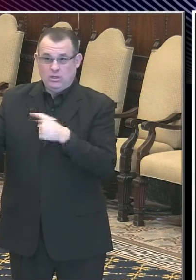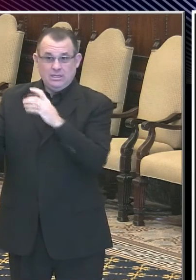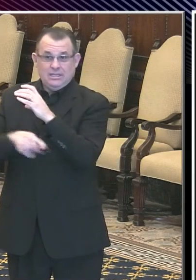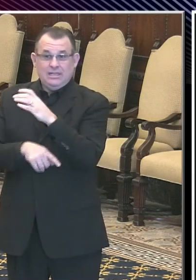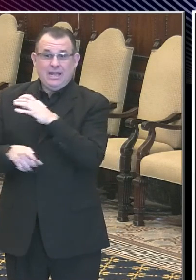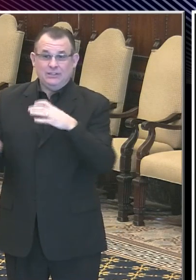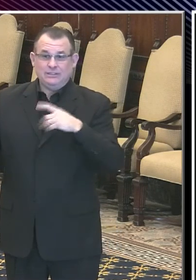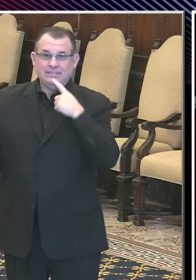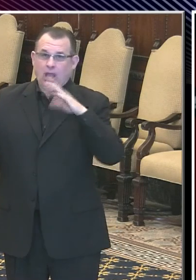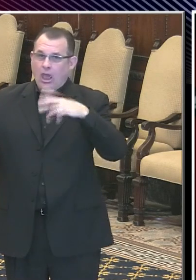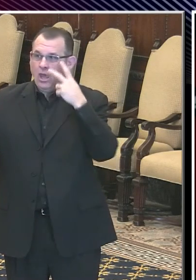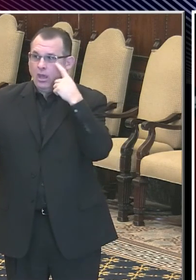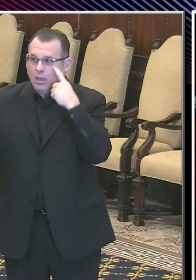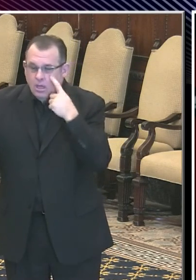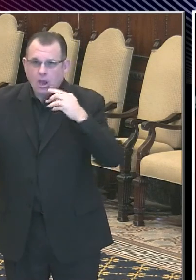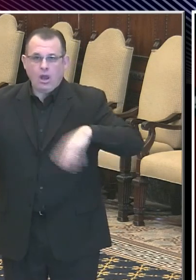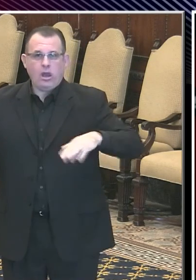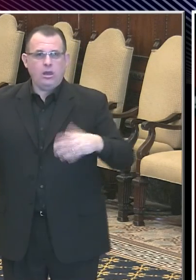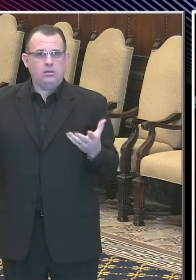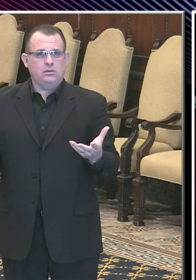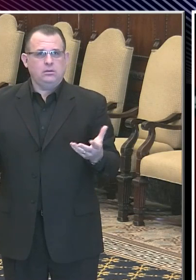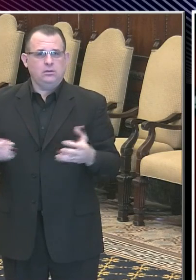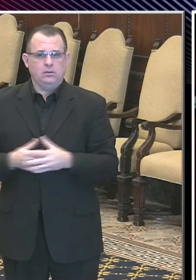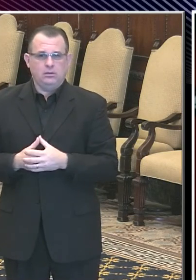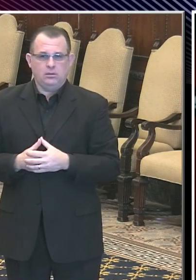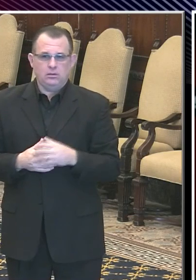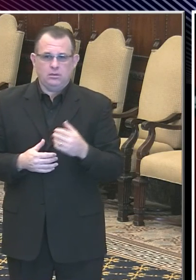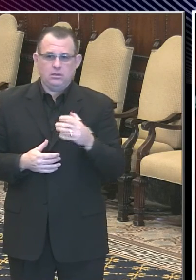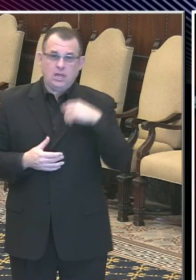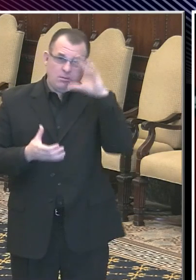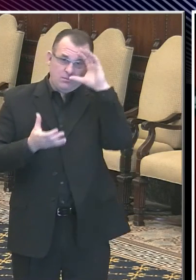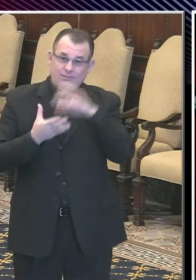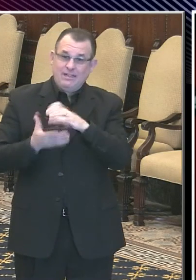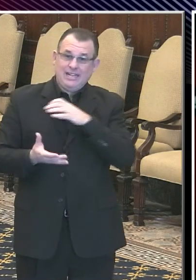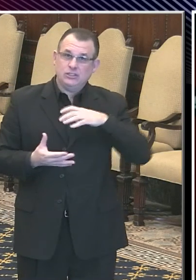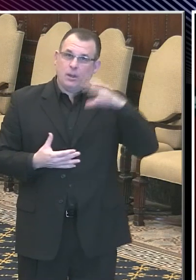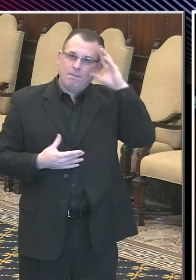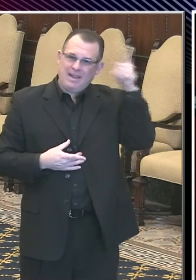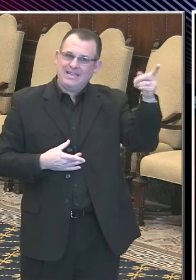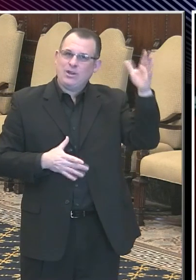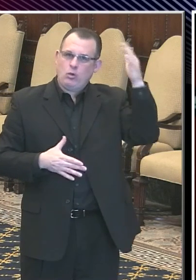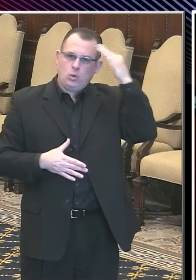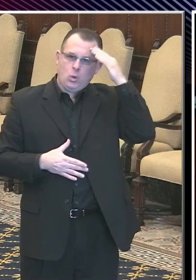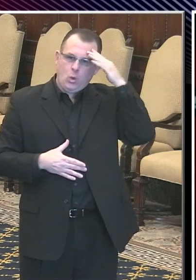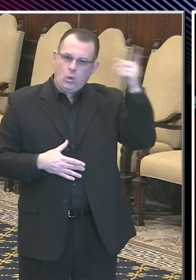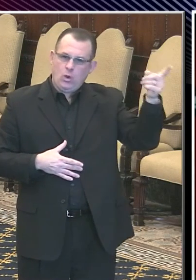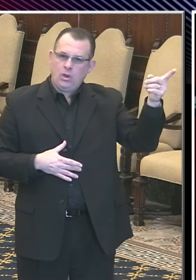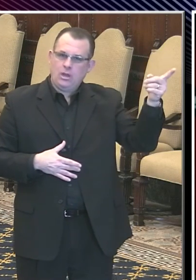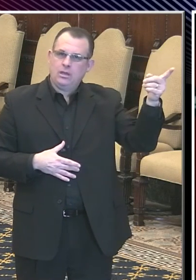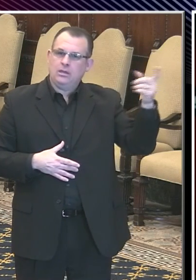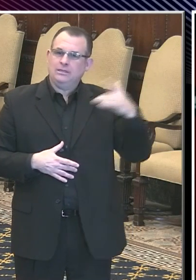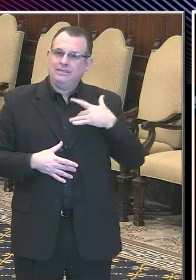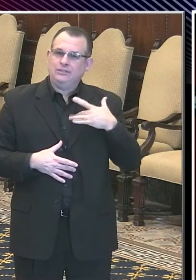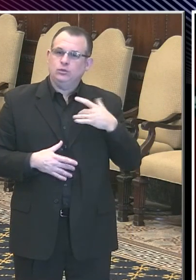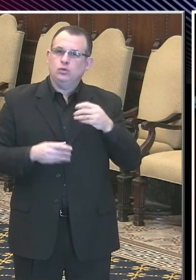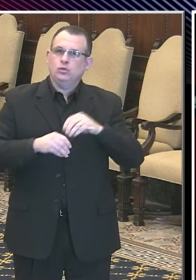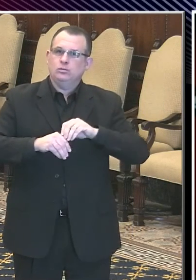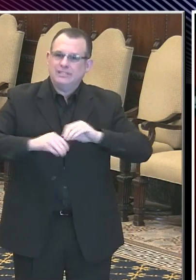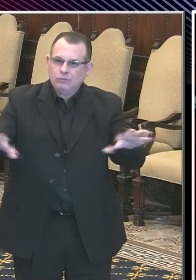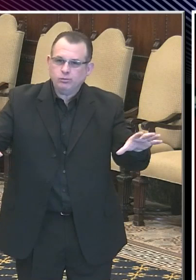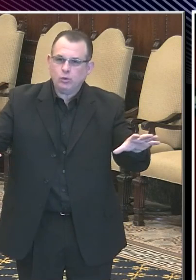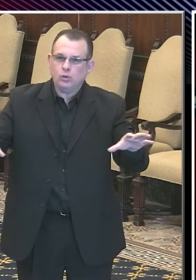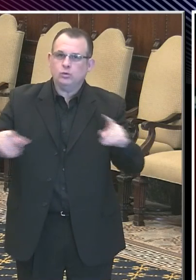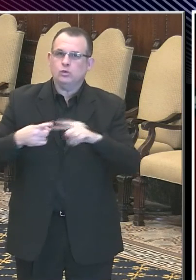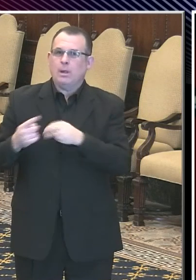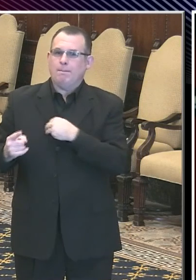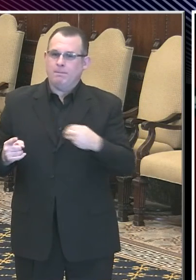yet. Well, I don't know. I believe the council president is aware. He usually does the distribution to the council members because he is